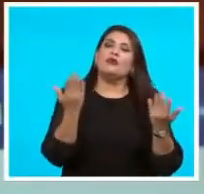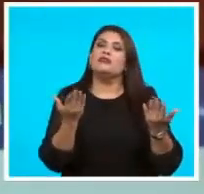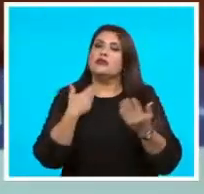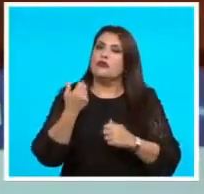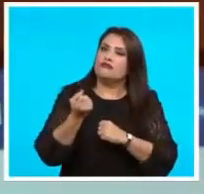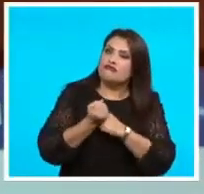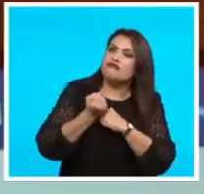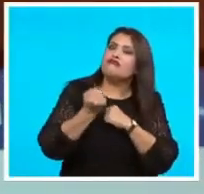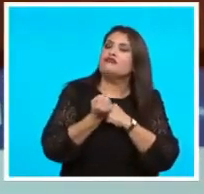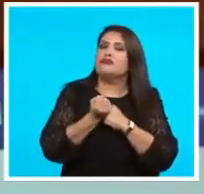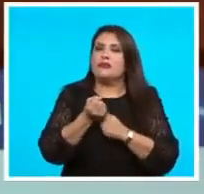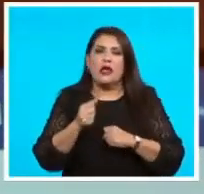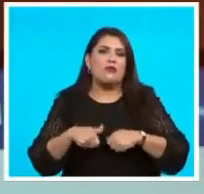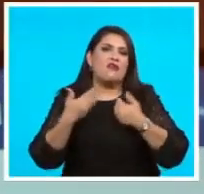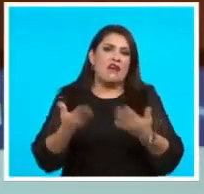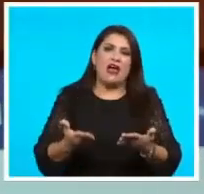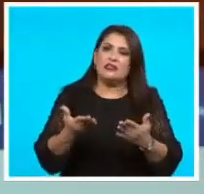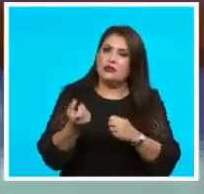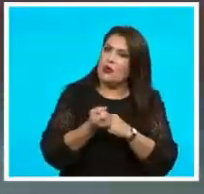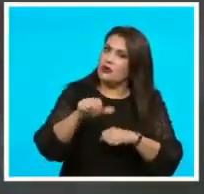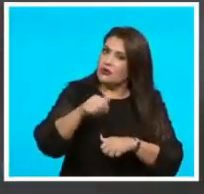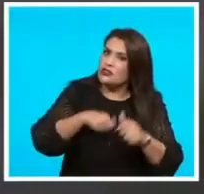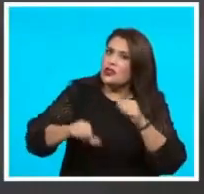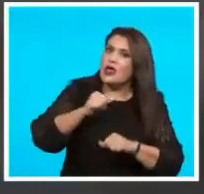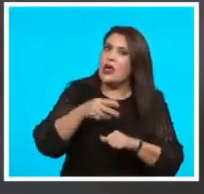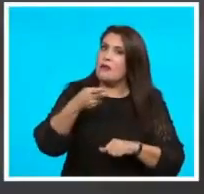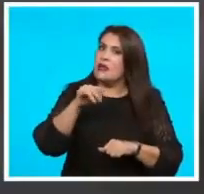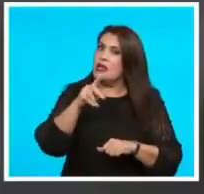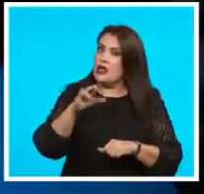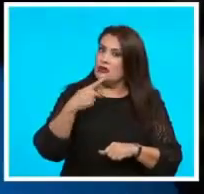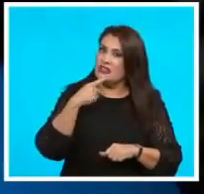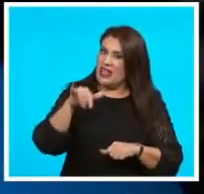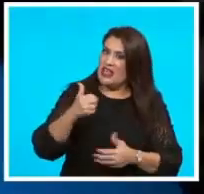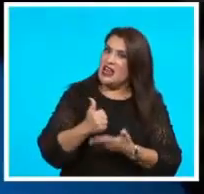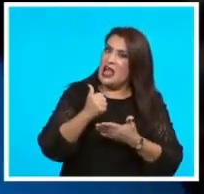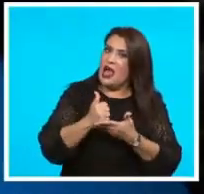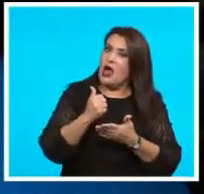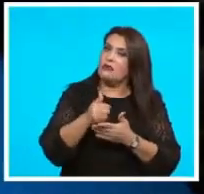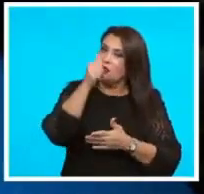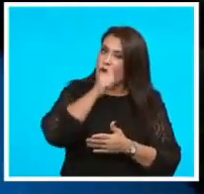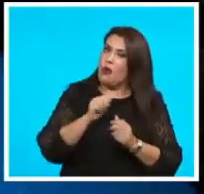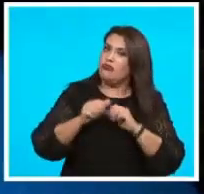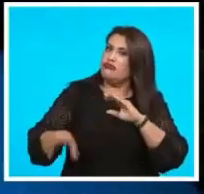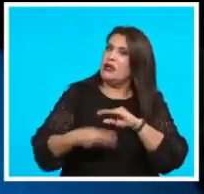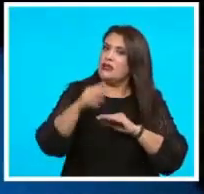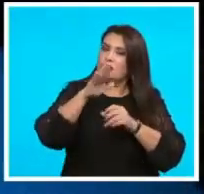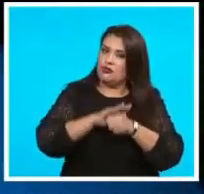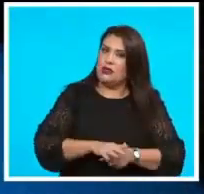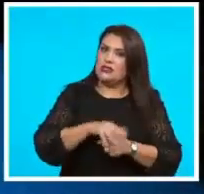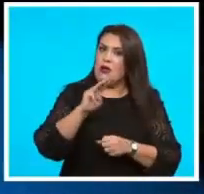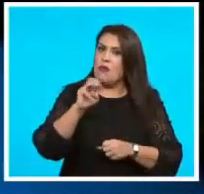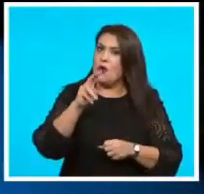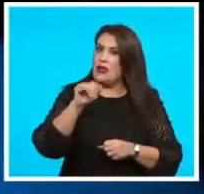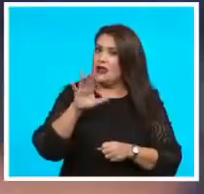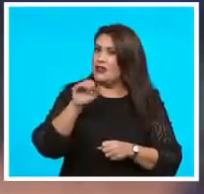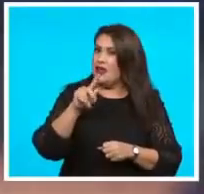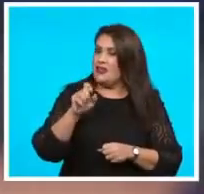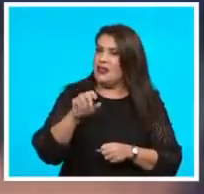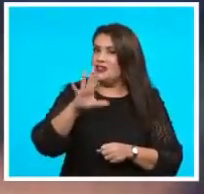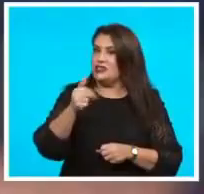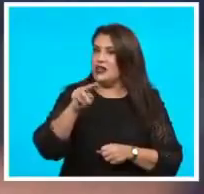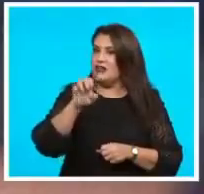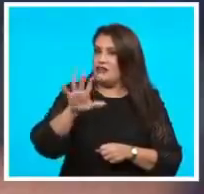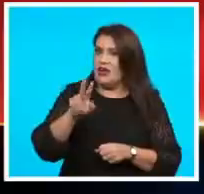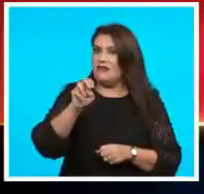one another. Pinero Fuentes says this can help cope with added stress. Monica De Anda, Channel 5 News at